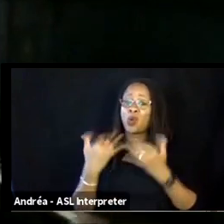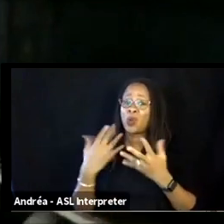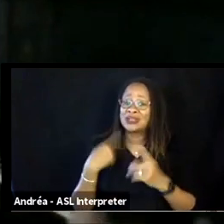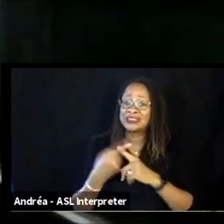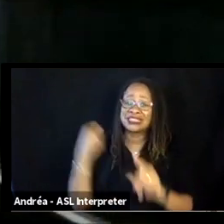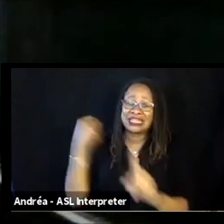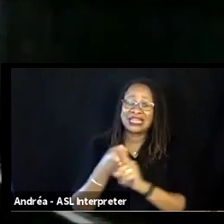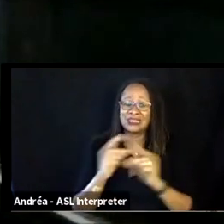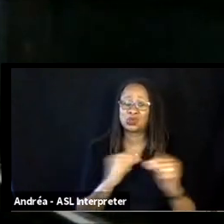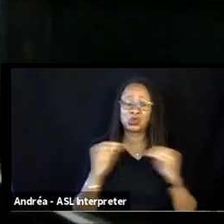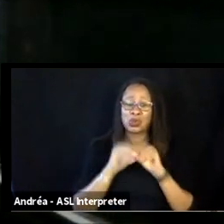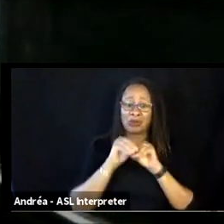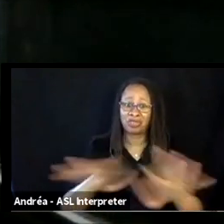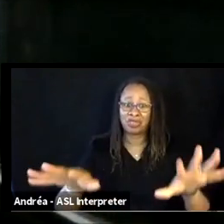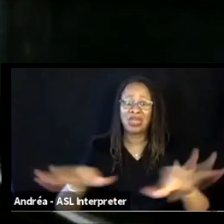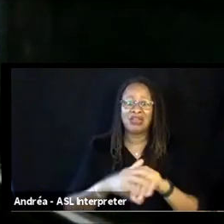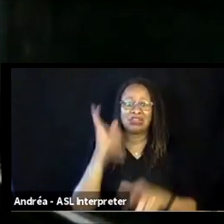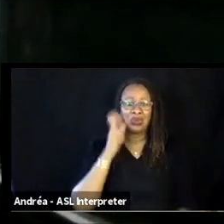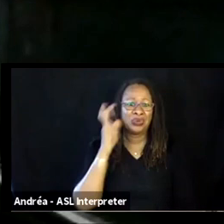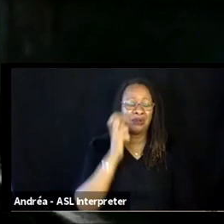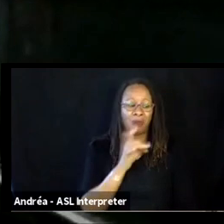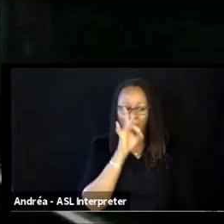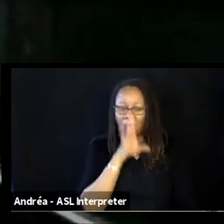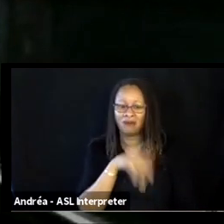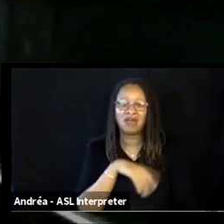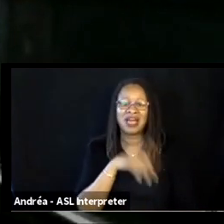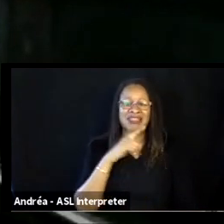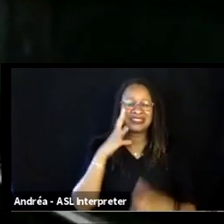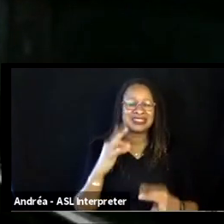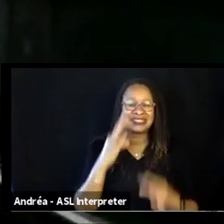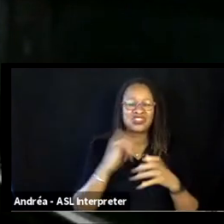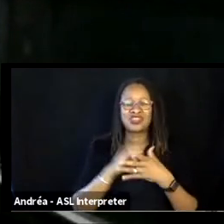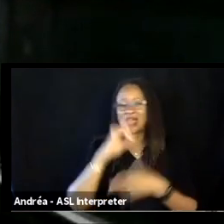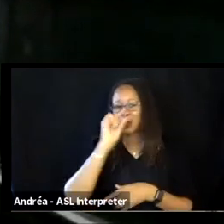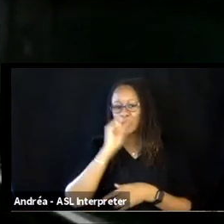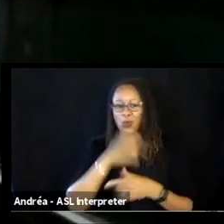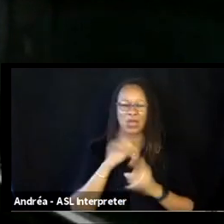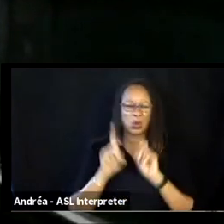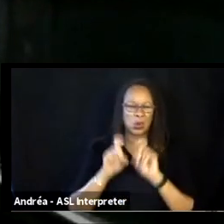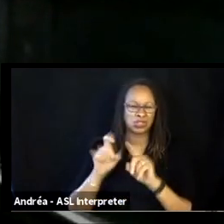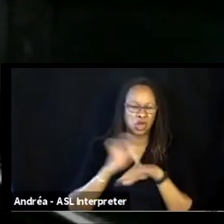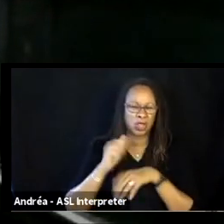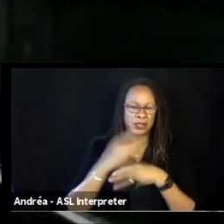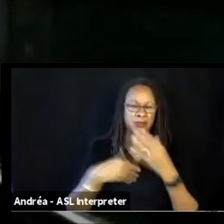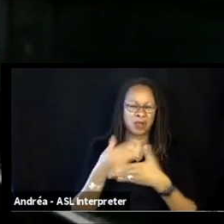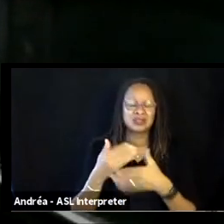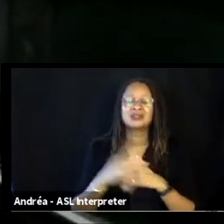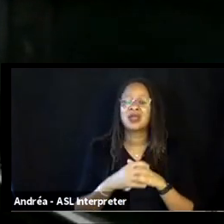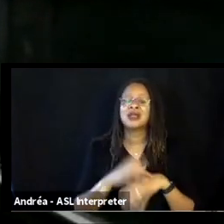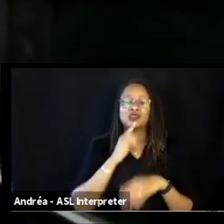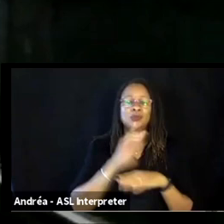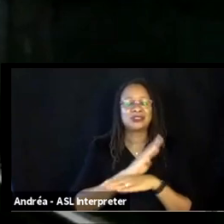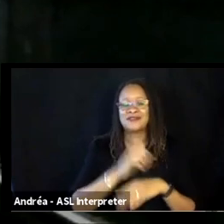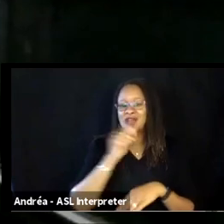the Twitterverse and then all of a sudden you're hearing, you know, that these decisions that we questioned a little bit early in the process actually should not have